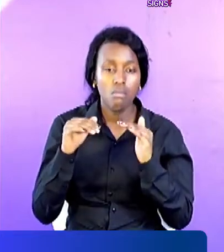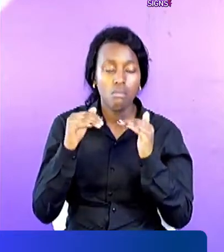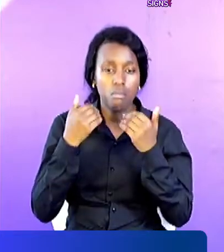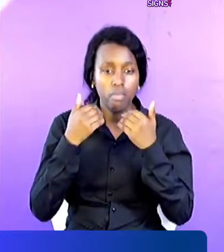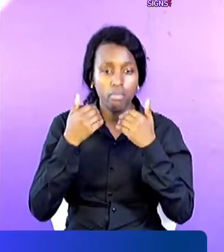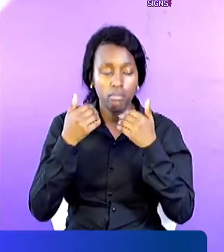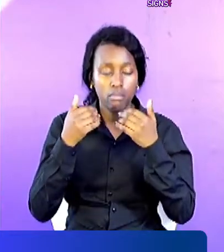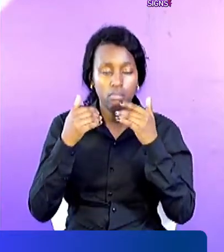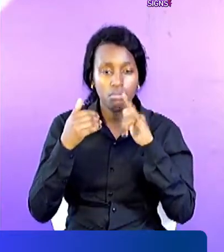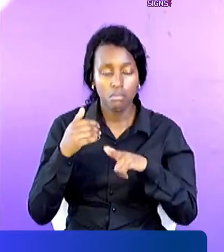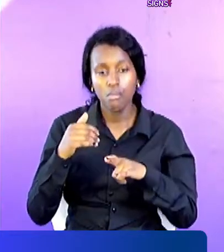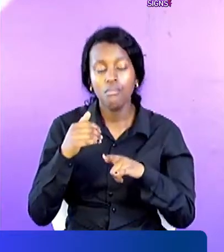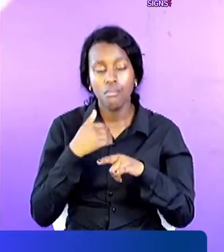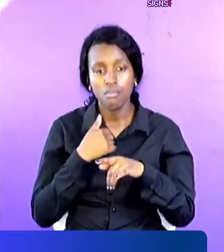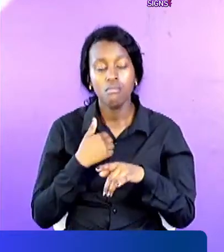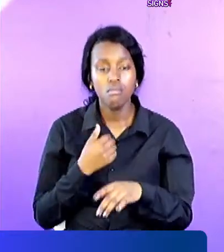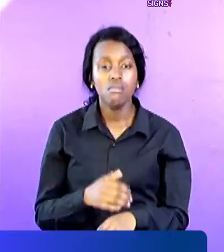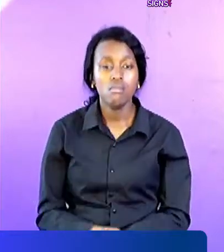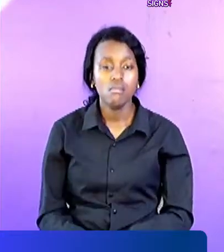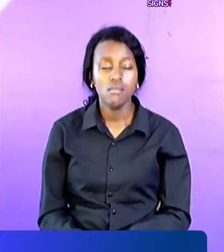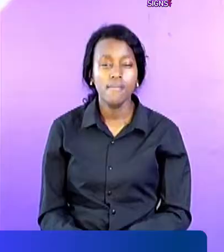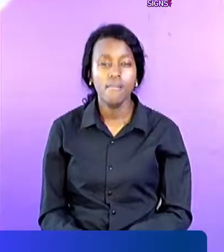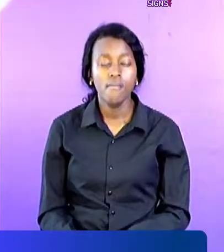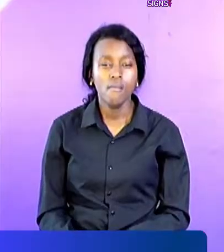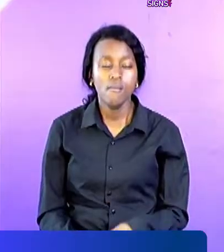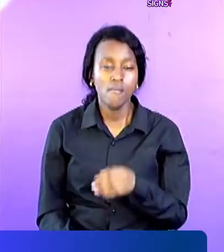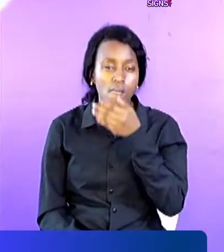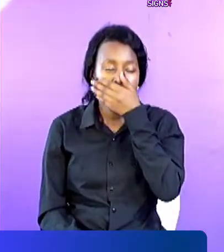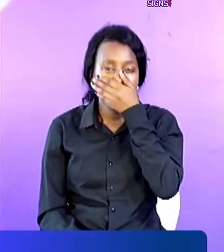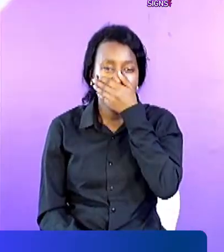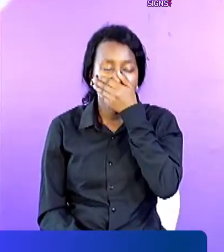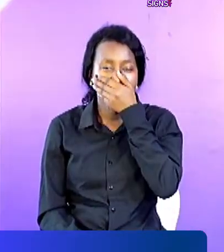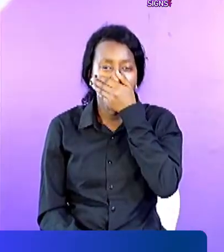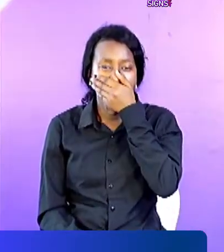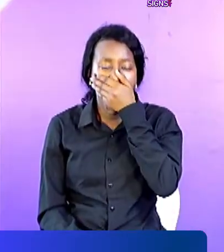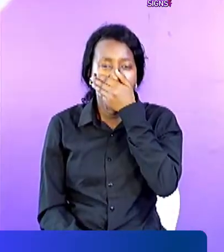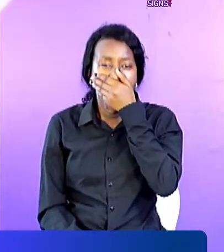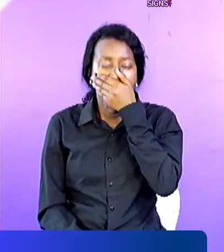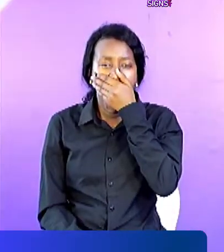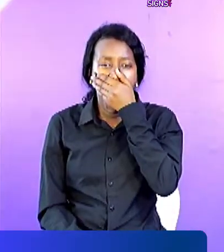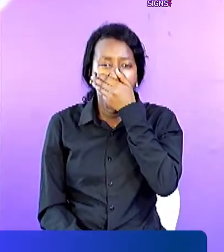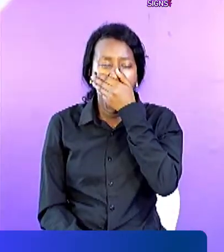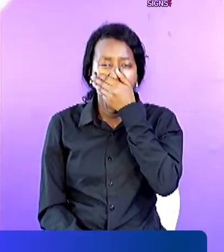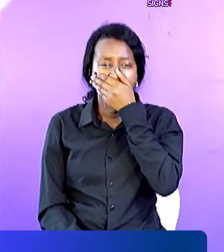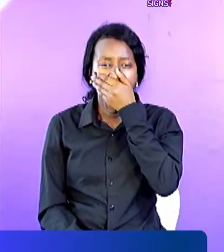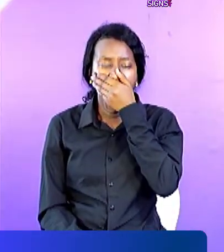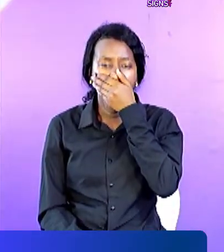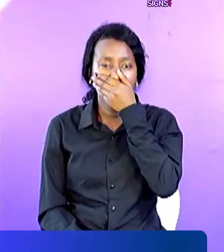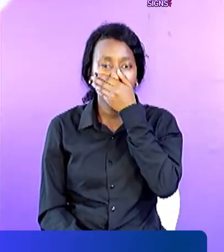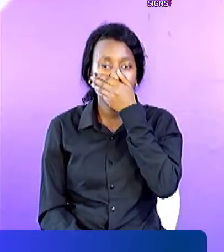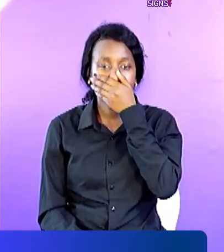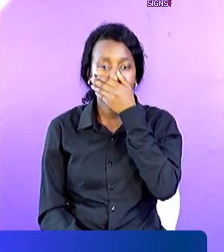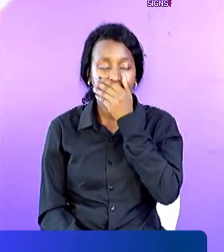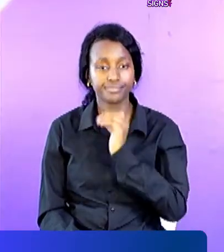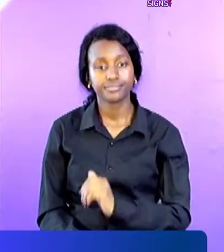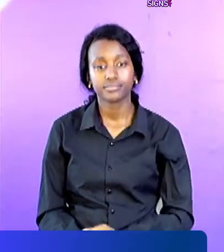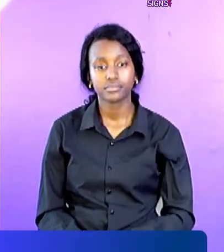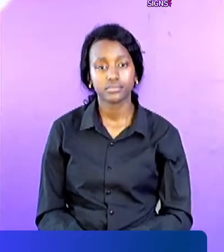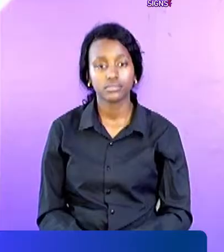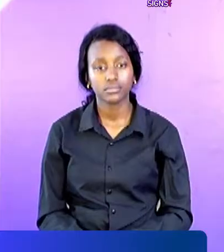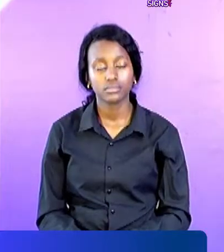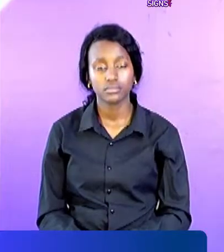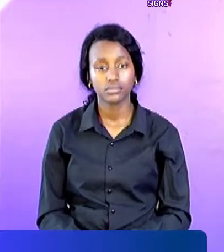market or he, We call that risk, the risk that interest rates will go